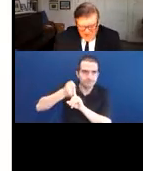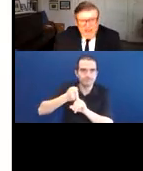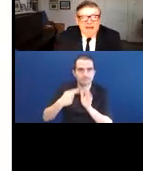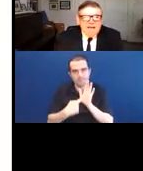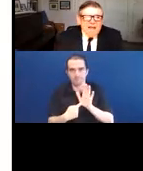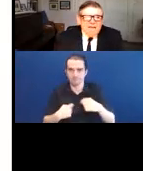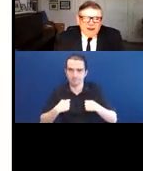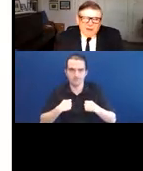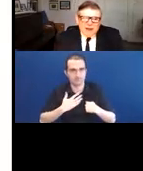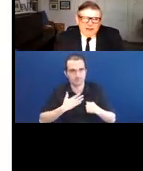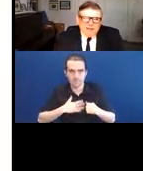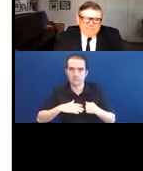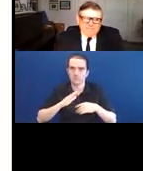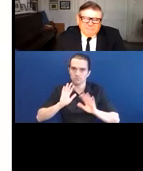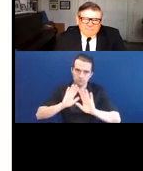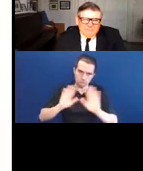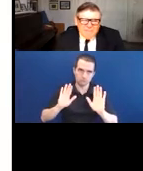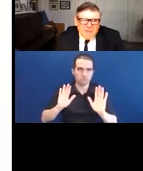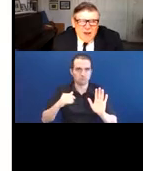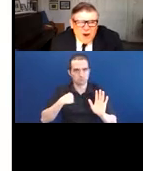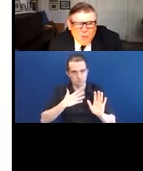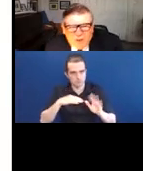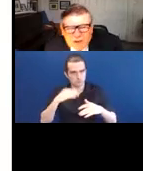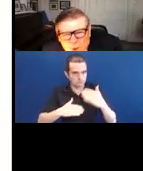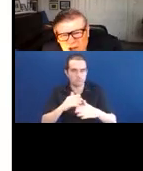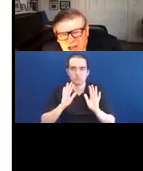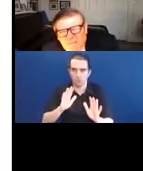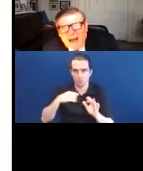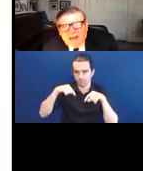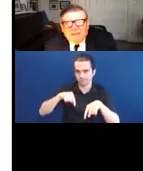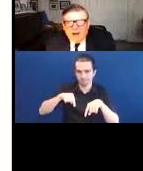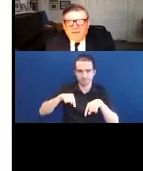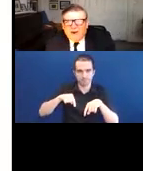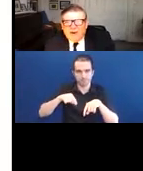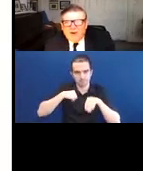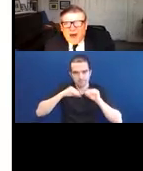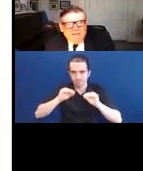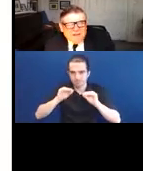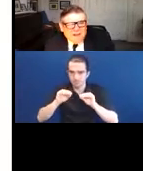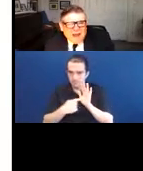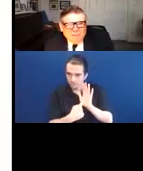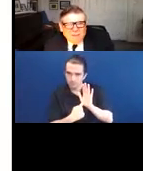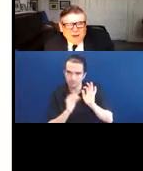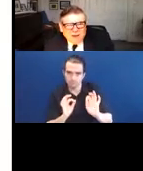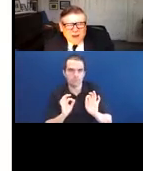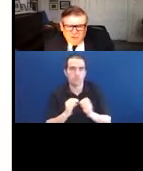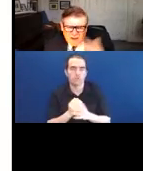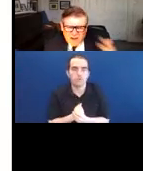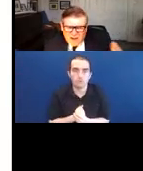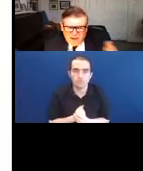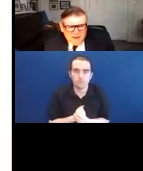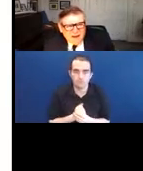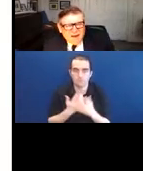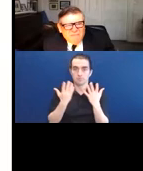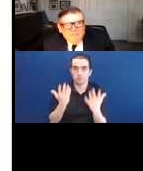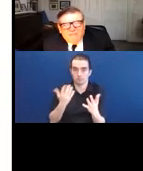in. First question, what was the worst impact of COVID on your life as a disabled person over this